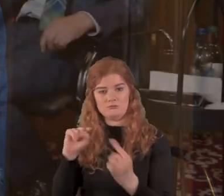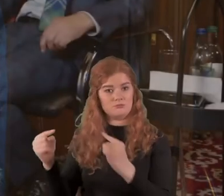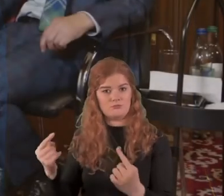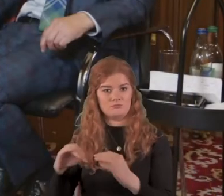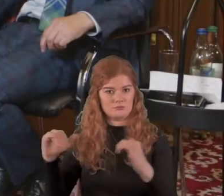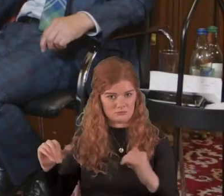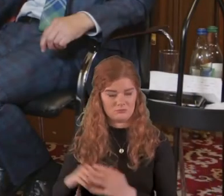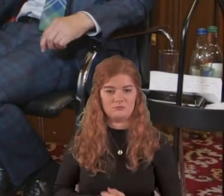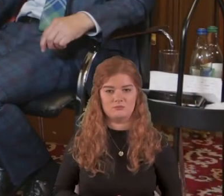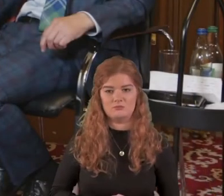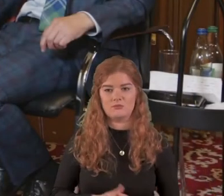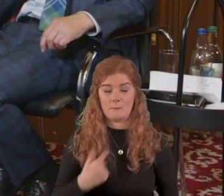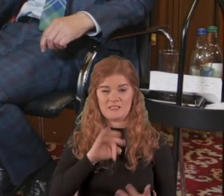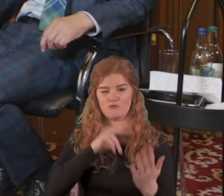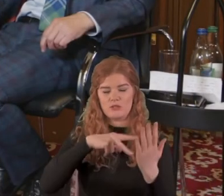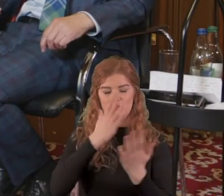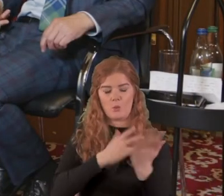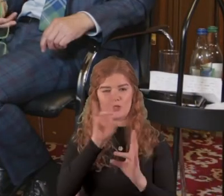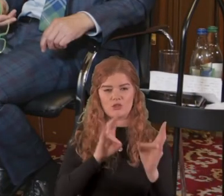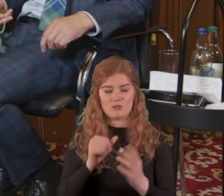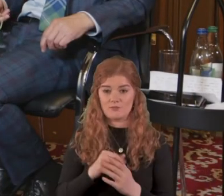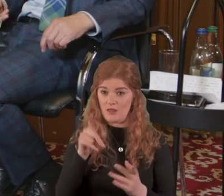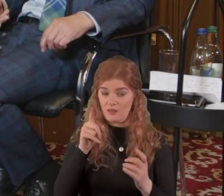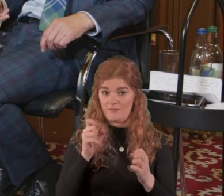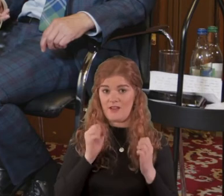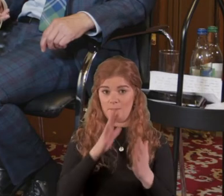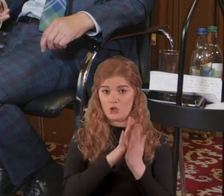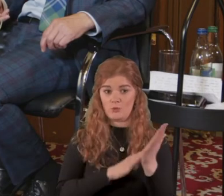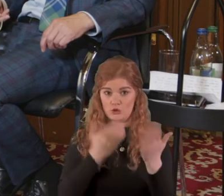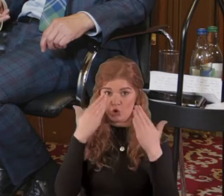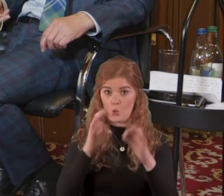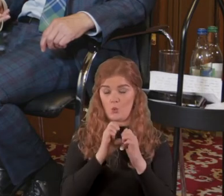here. Does the available documentation indicate that